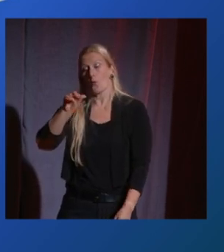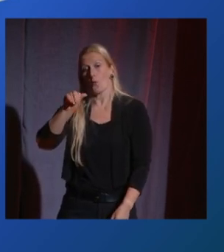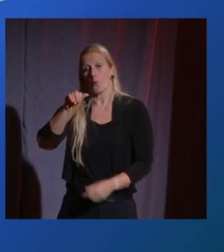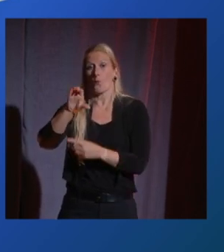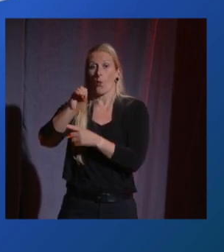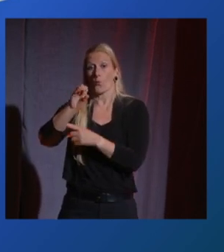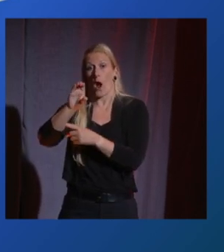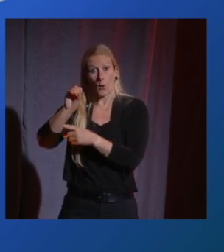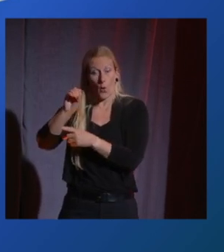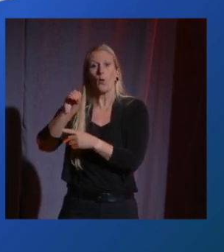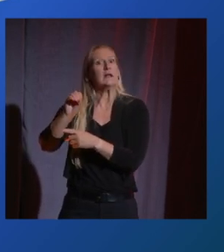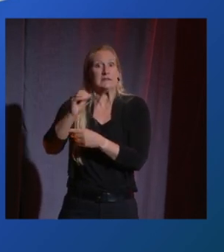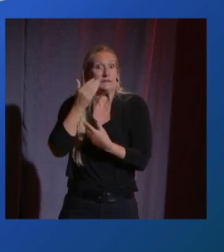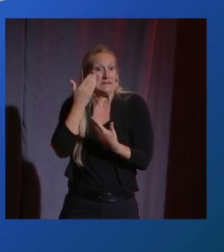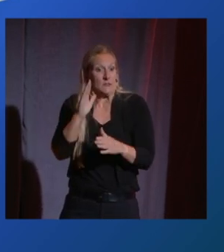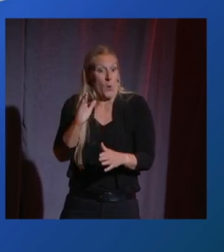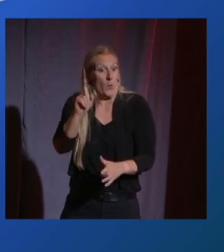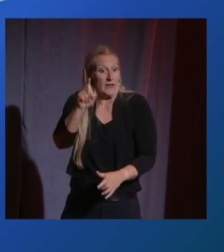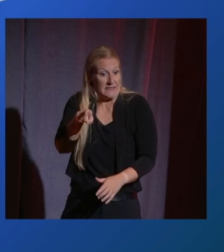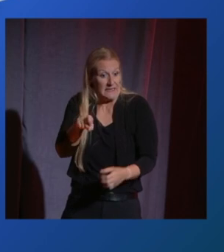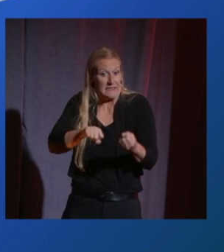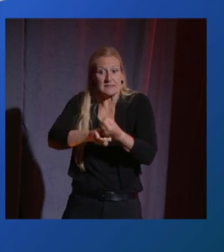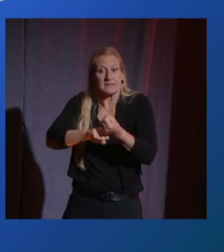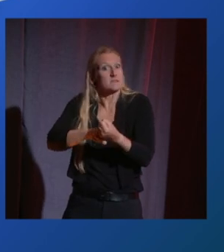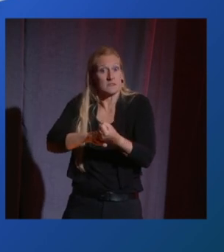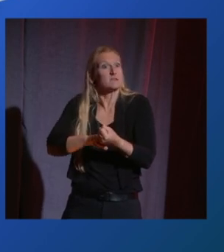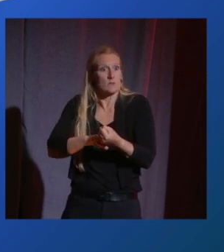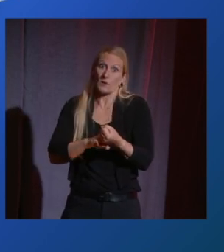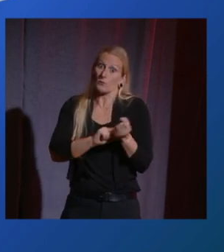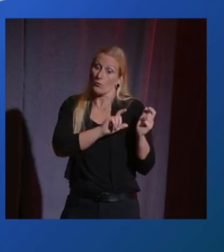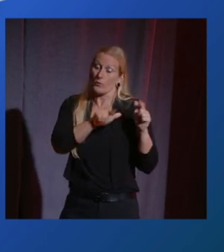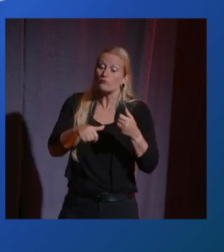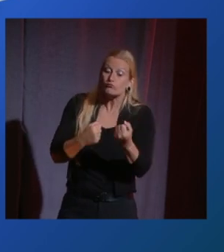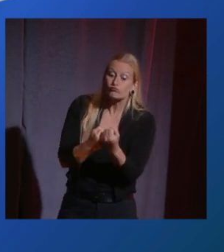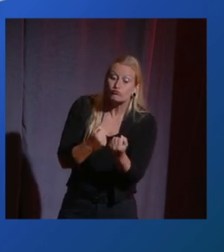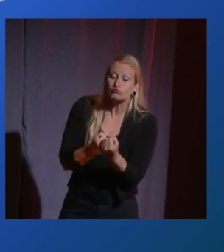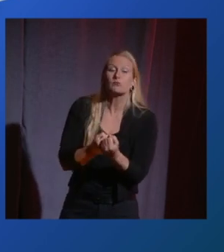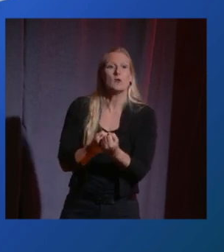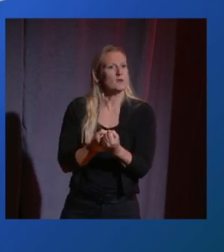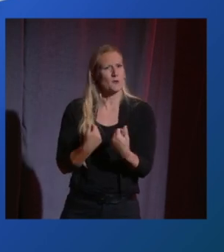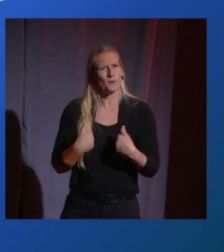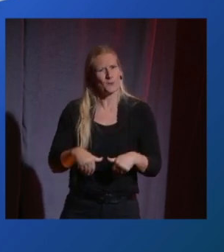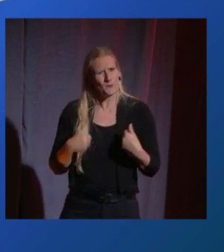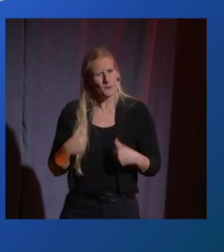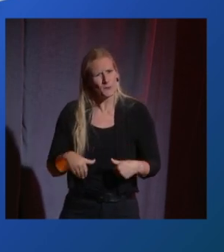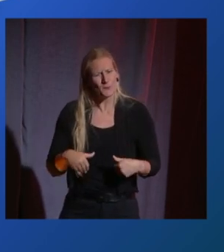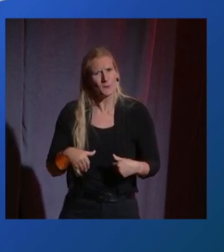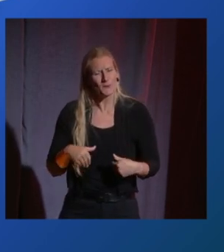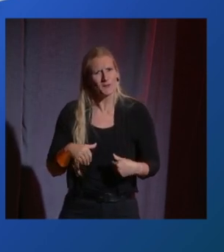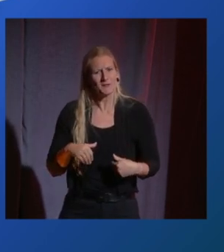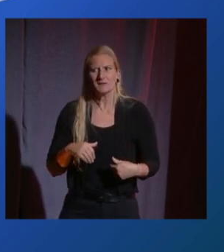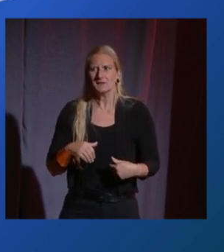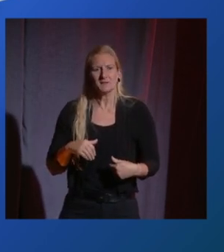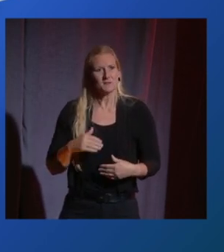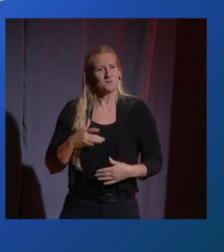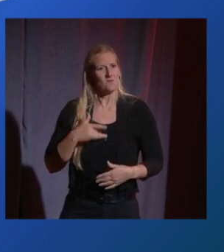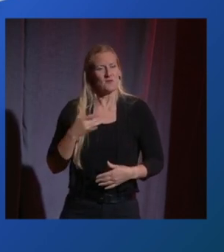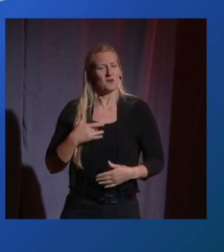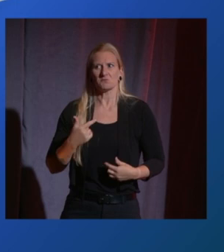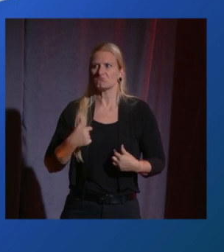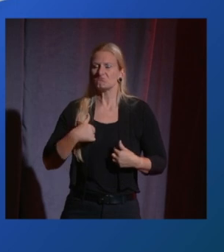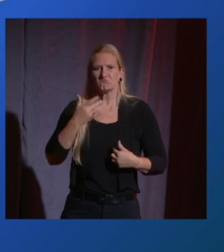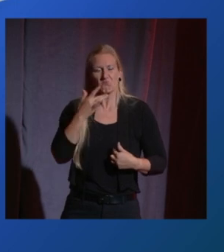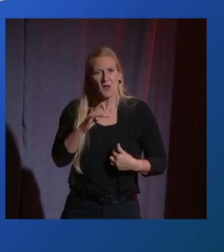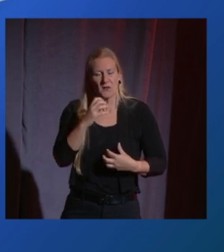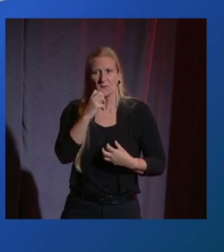needed the assistance and we were providing some geospatial assistance to them what a privilege for the people of NGA